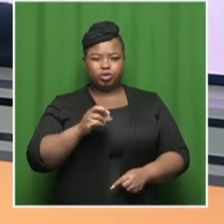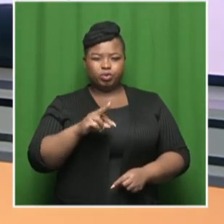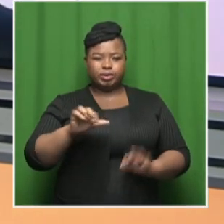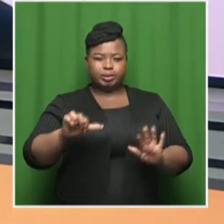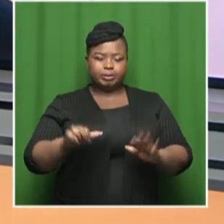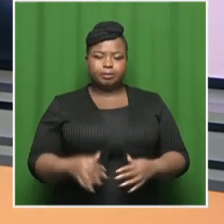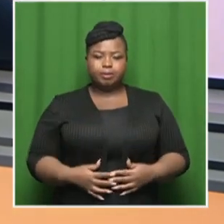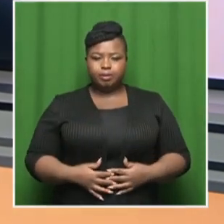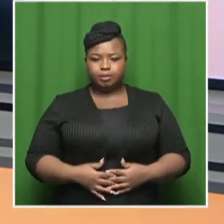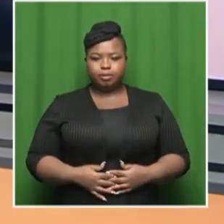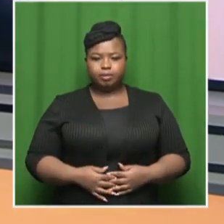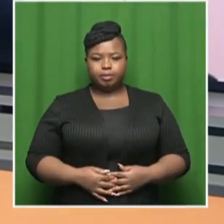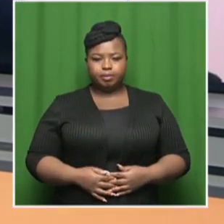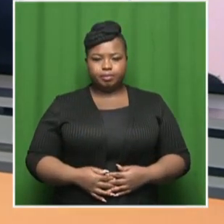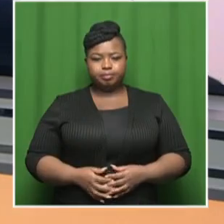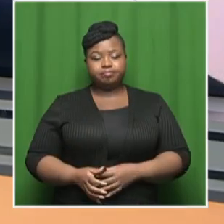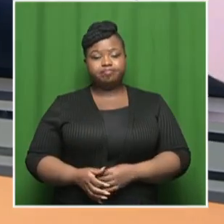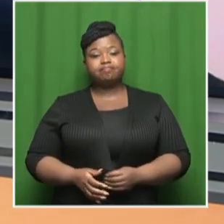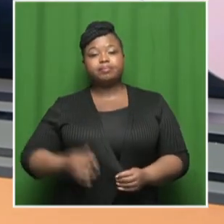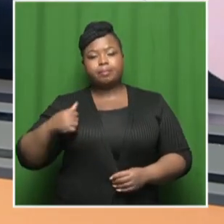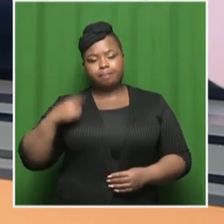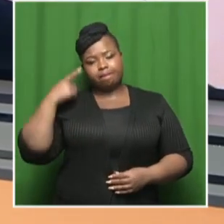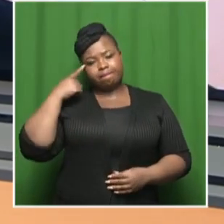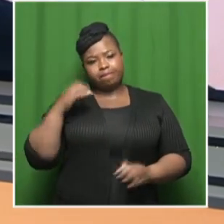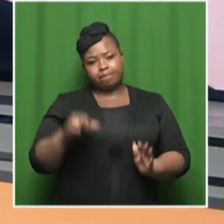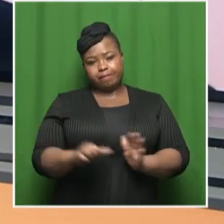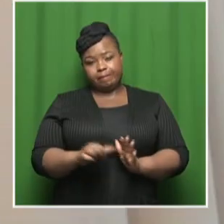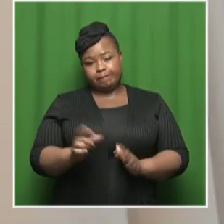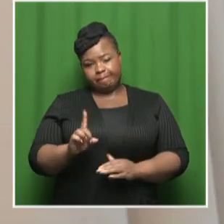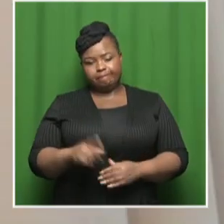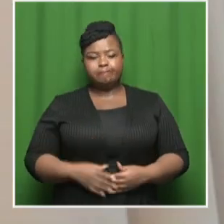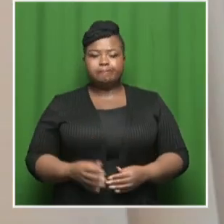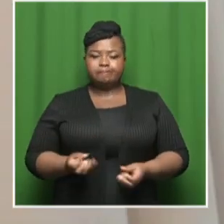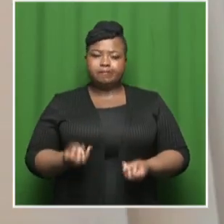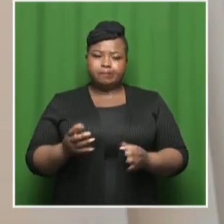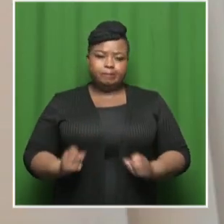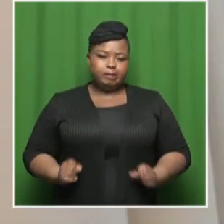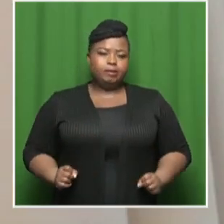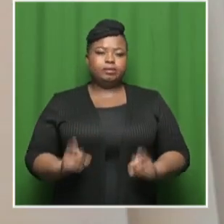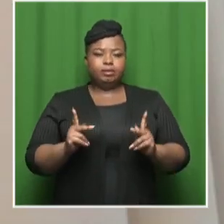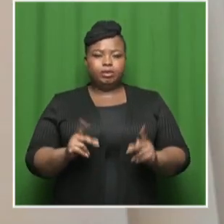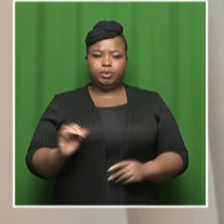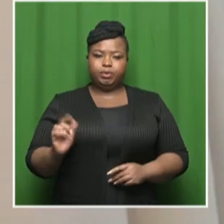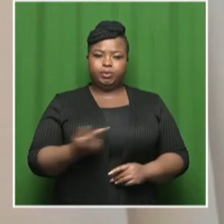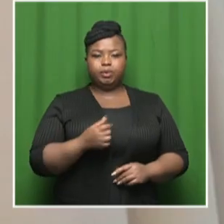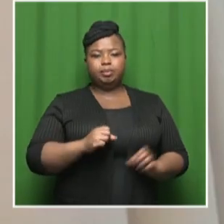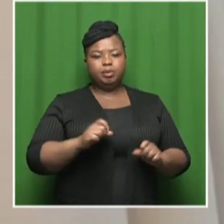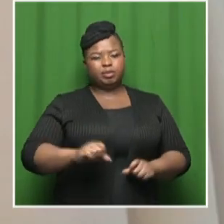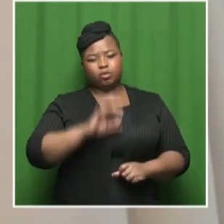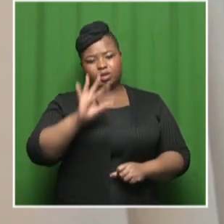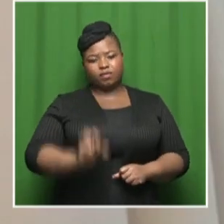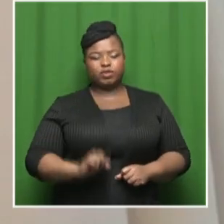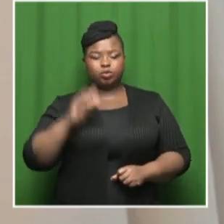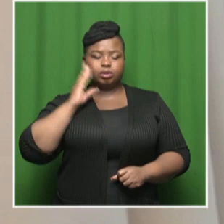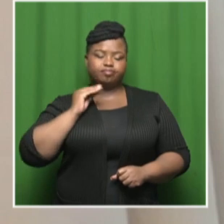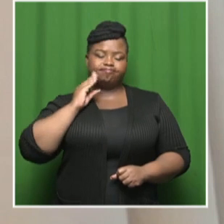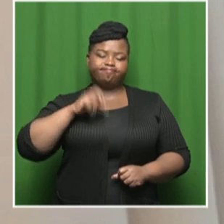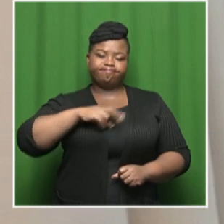2026? I think what is important is to again give the opportunity for all South Africans to experience a long